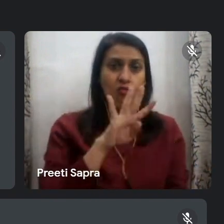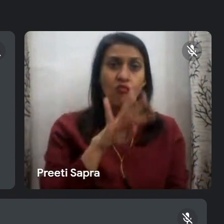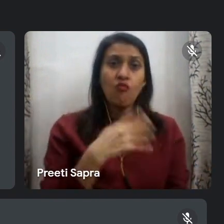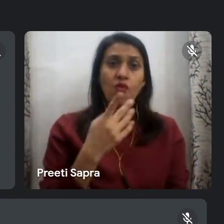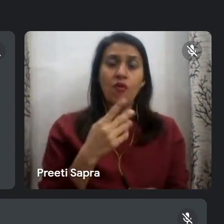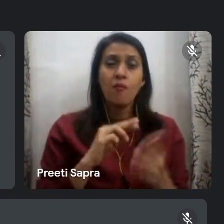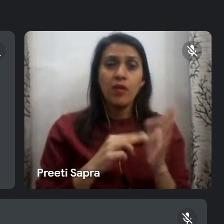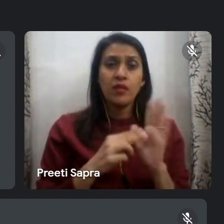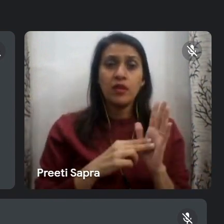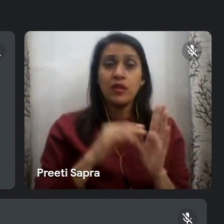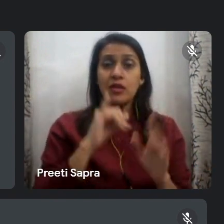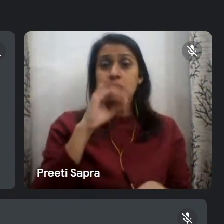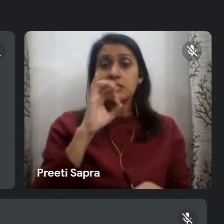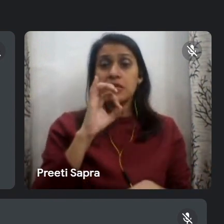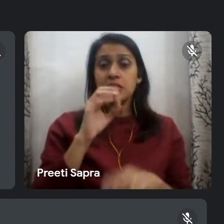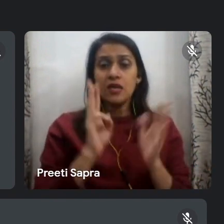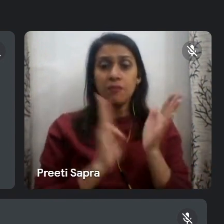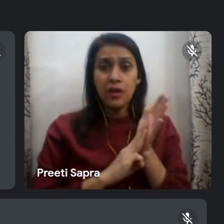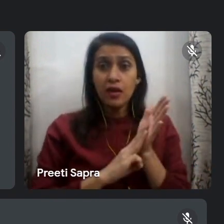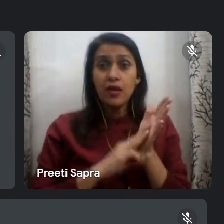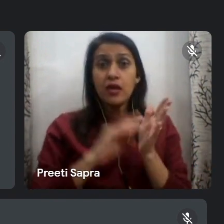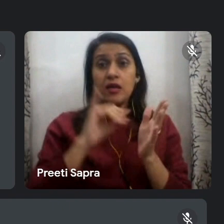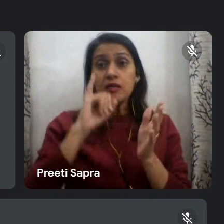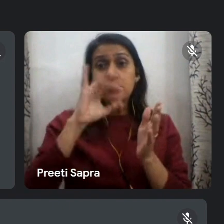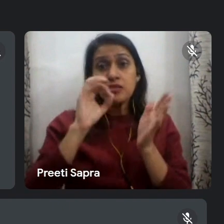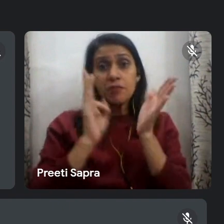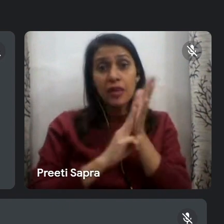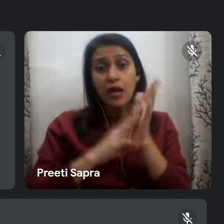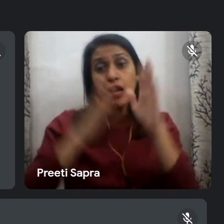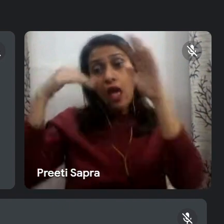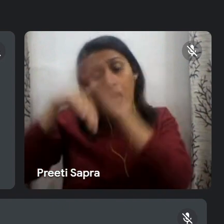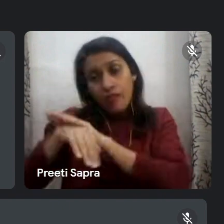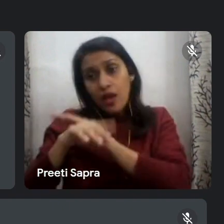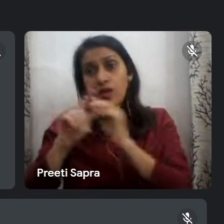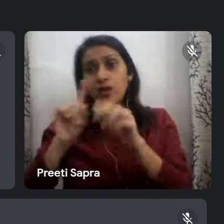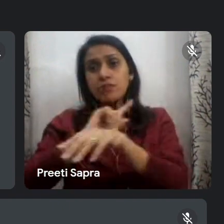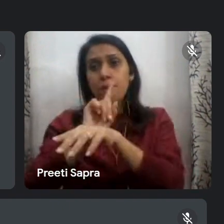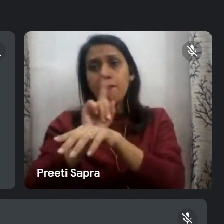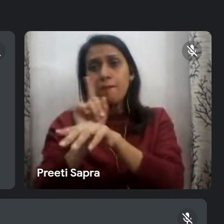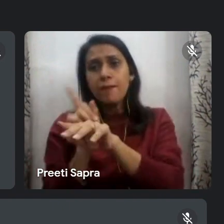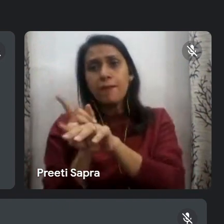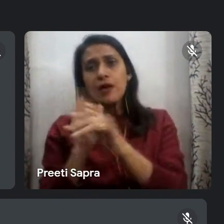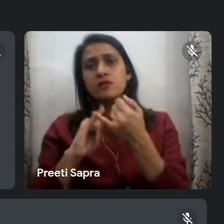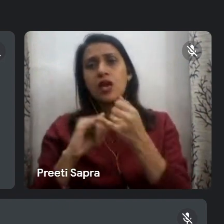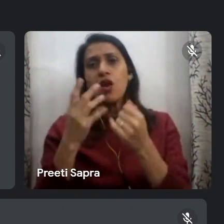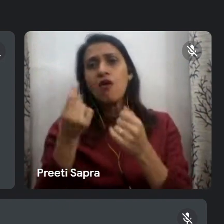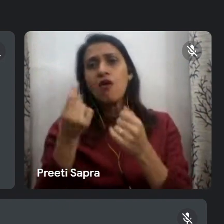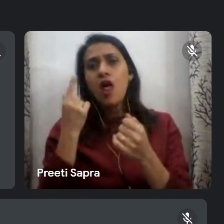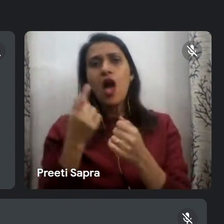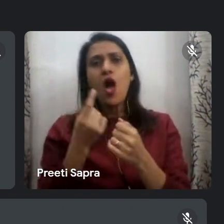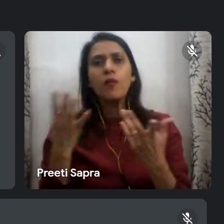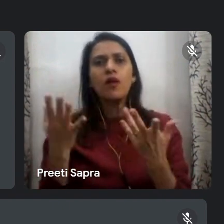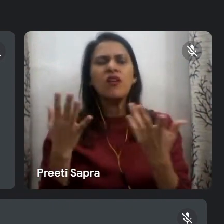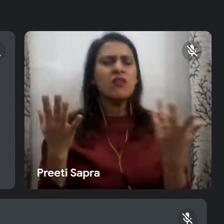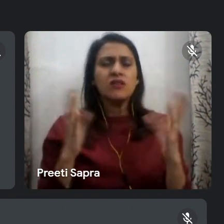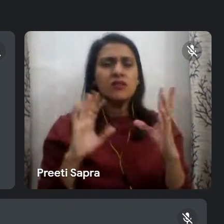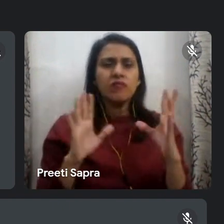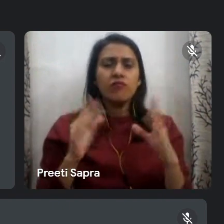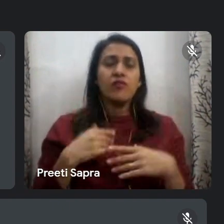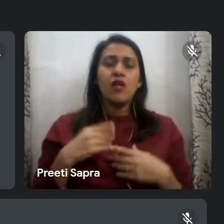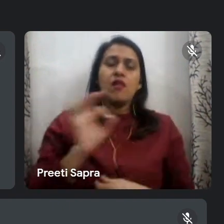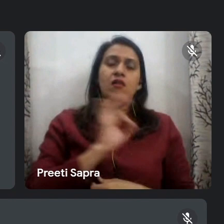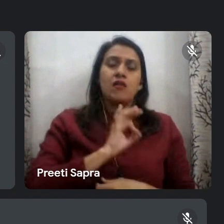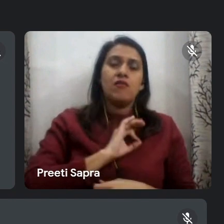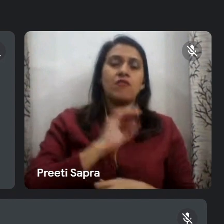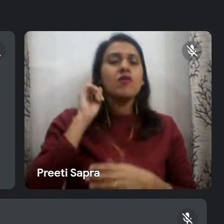so many seconds. So it's very difficult for me. So what I used to do was, I absolutely love music,